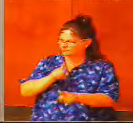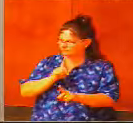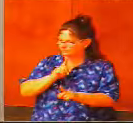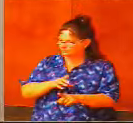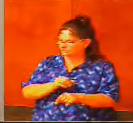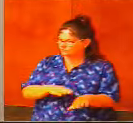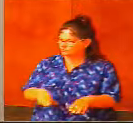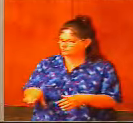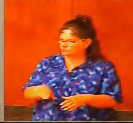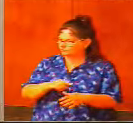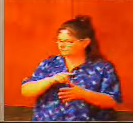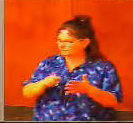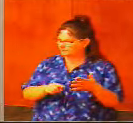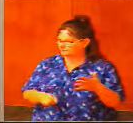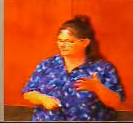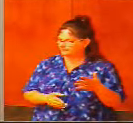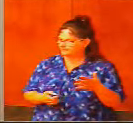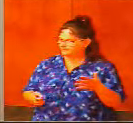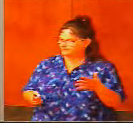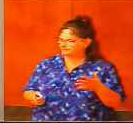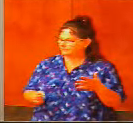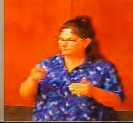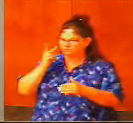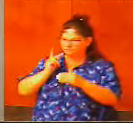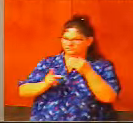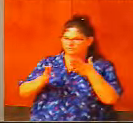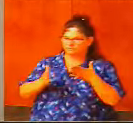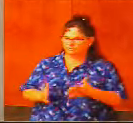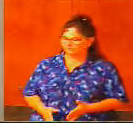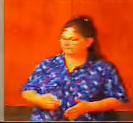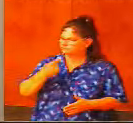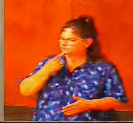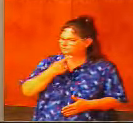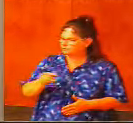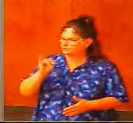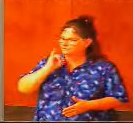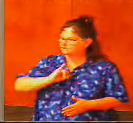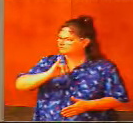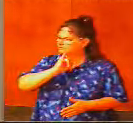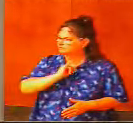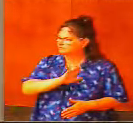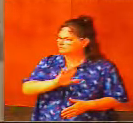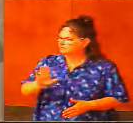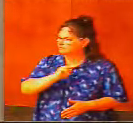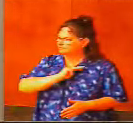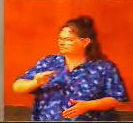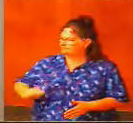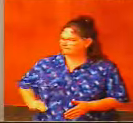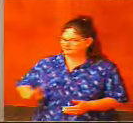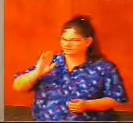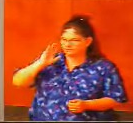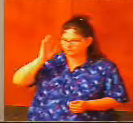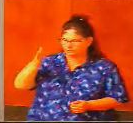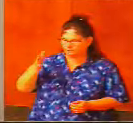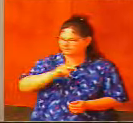them. And so the prophets had told Israel that their Messiah would be a